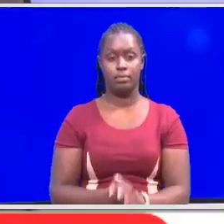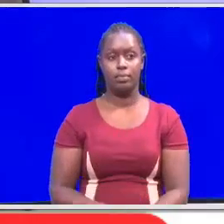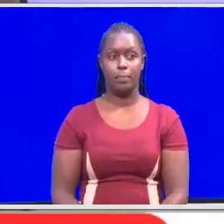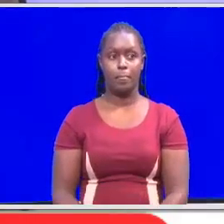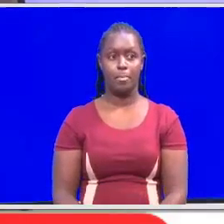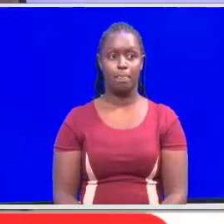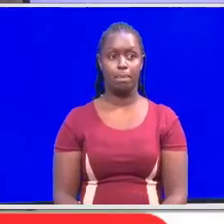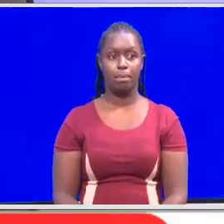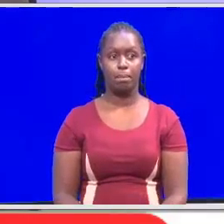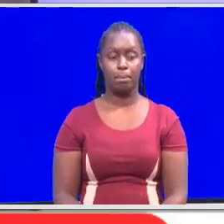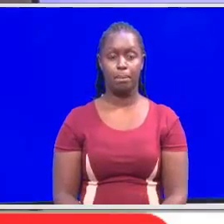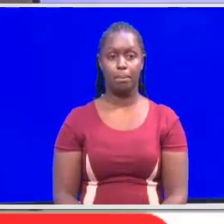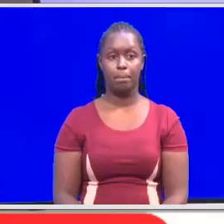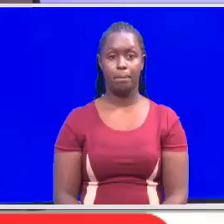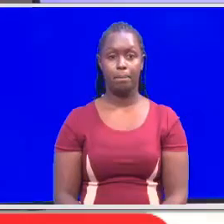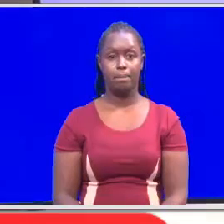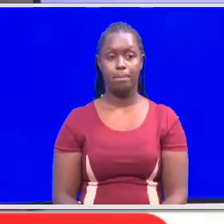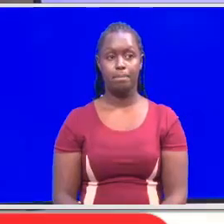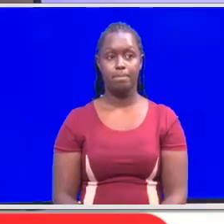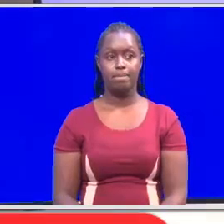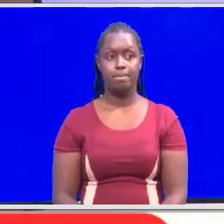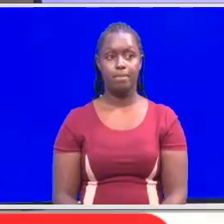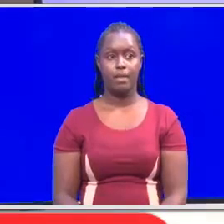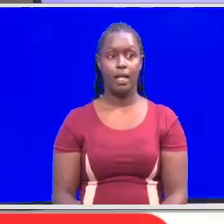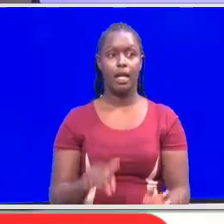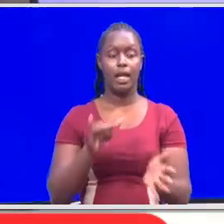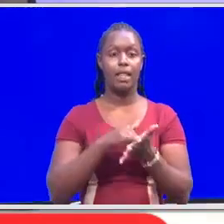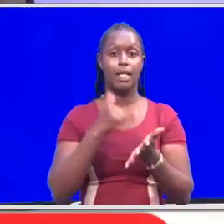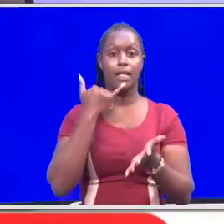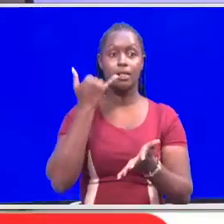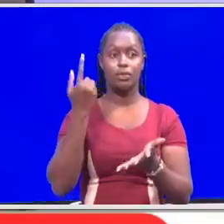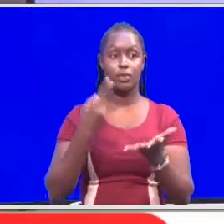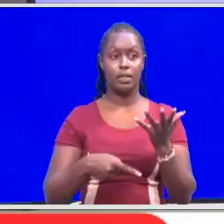Interesting history behind that. Okay. But it is actually